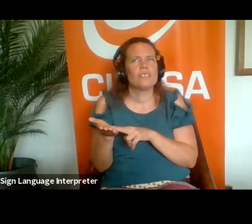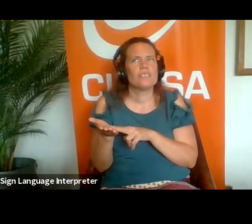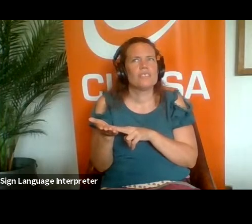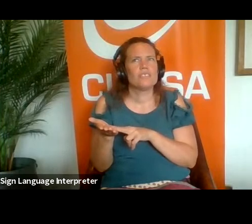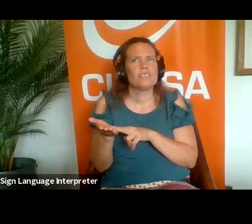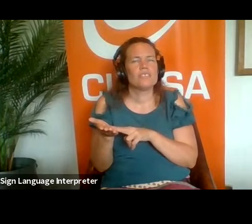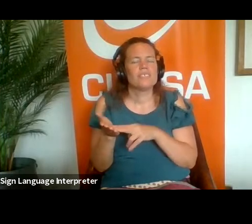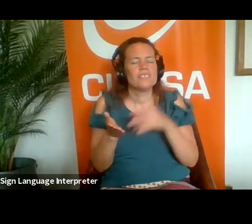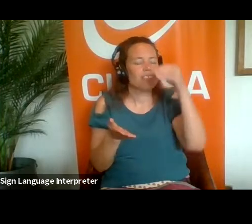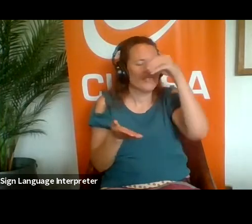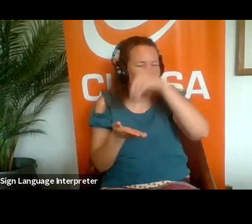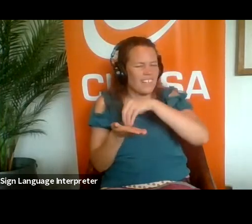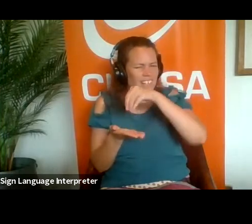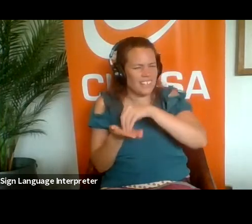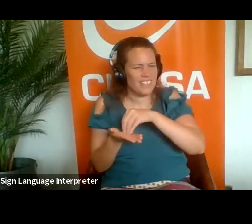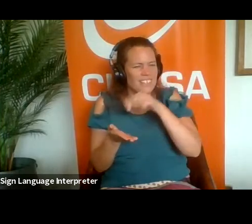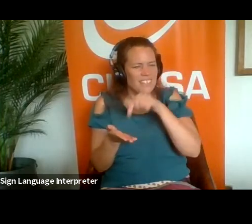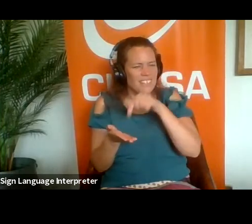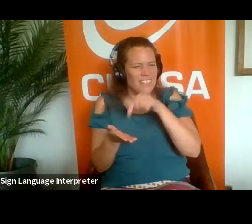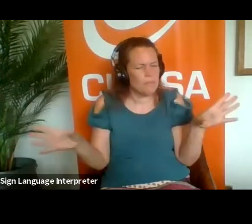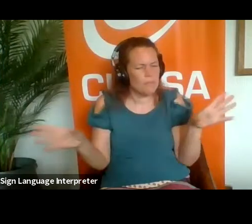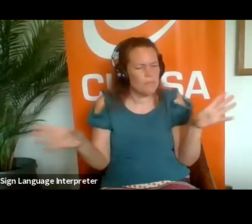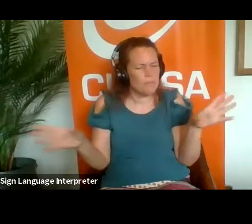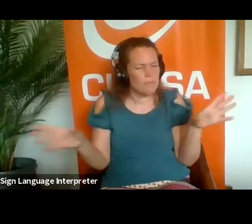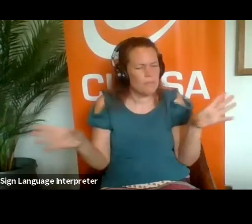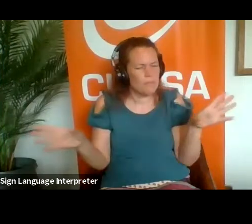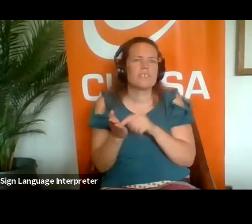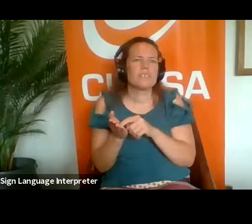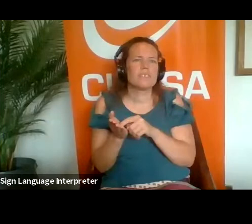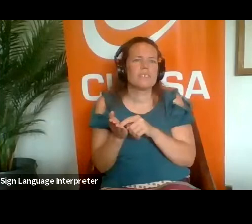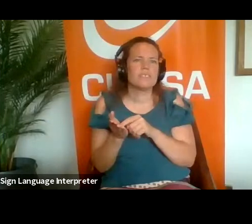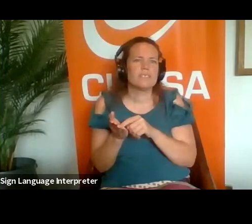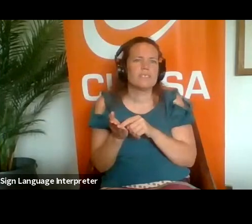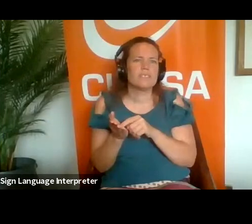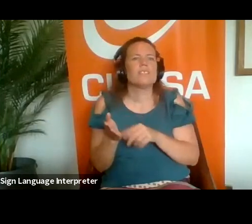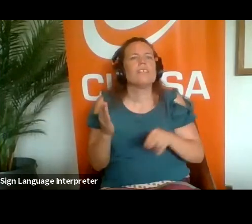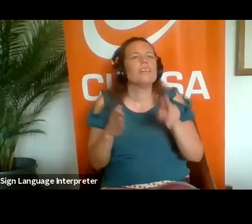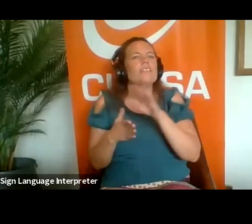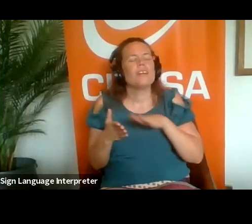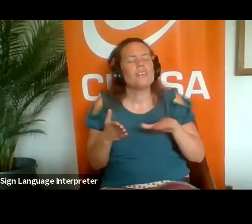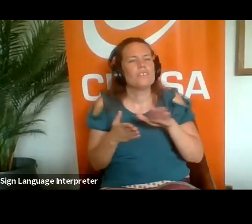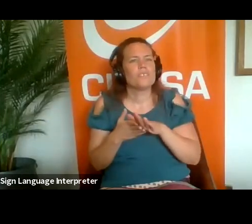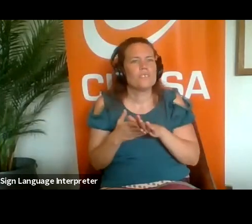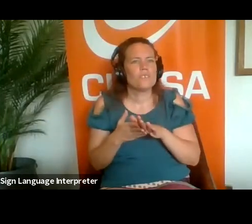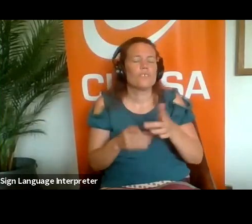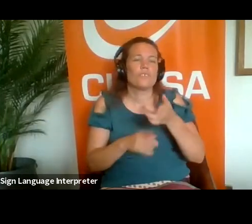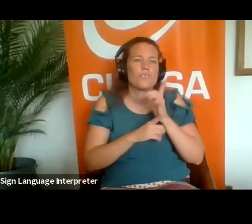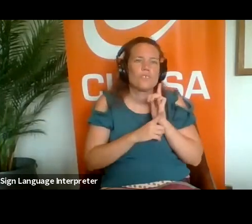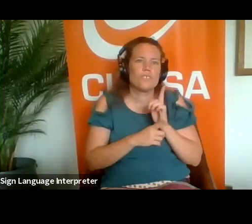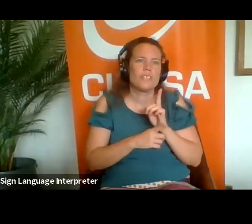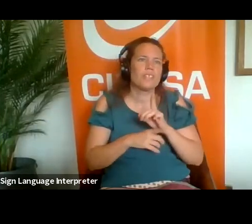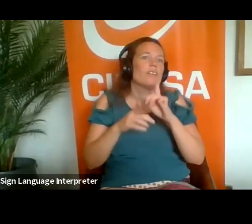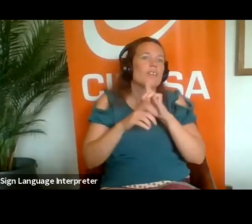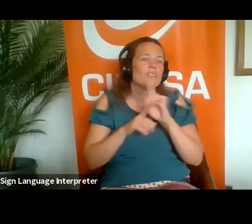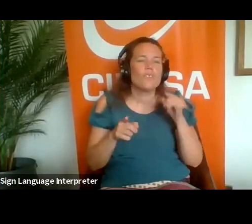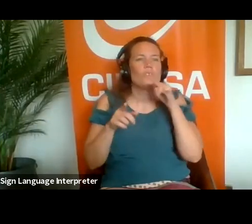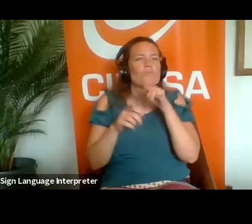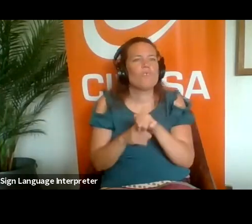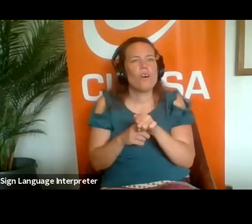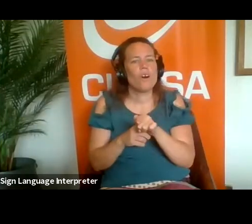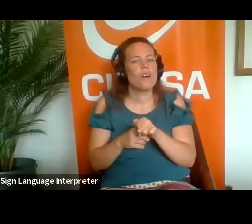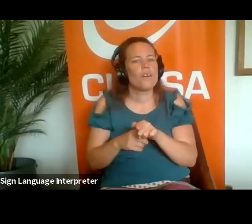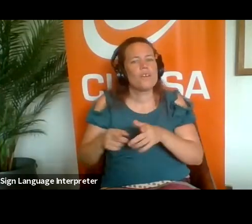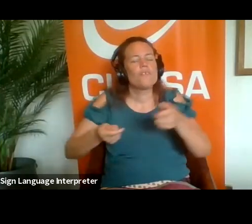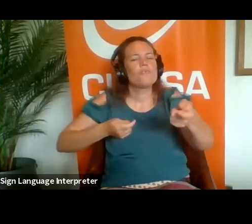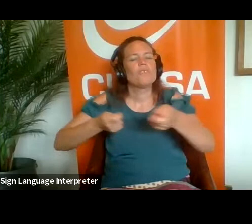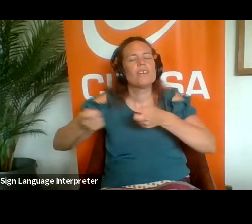that, and if I can paraphrase, is that national security does not equate to regime